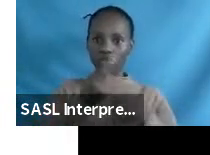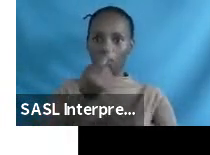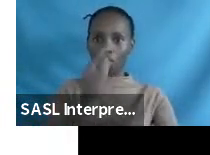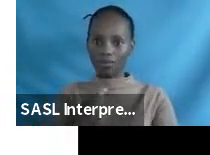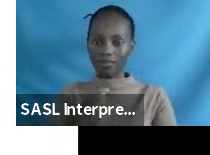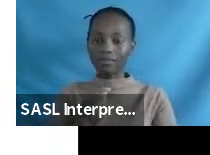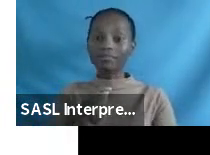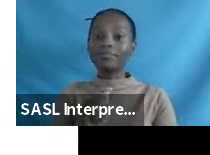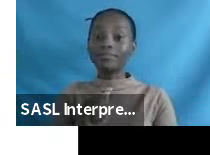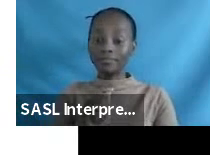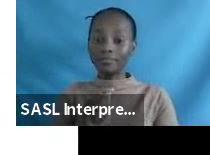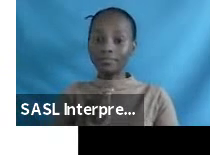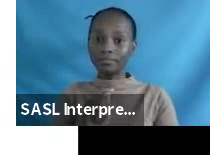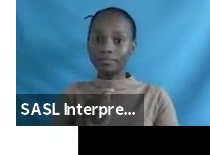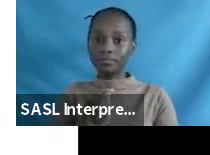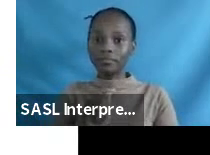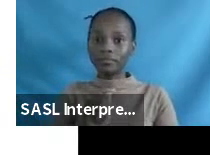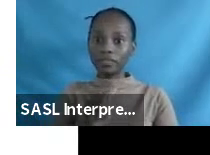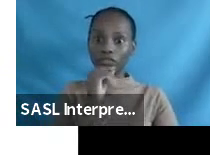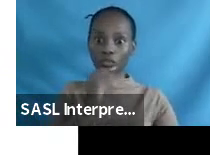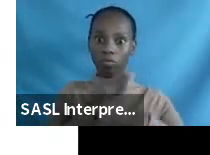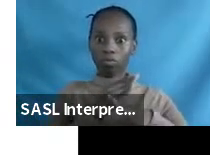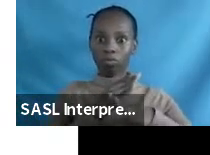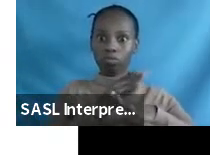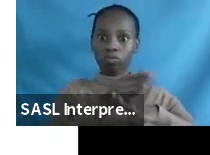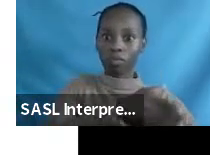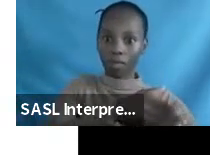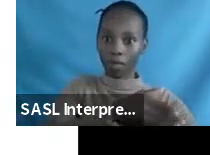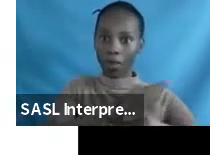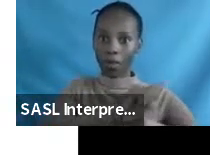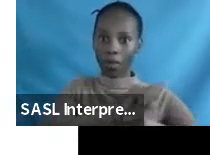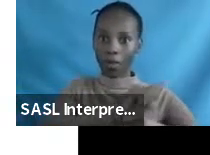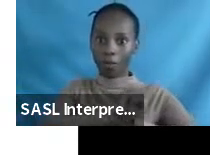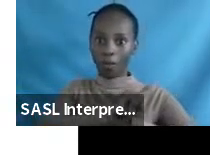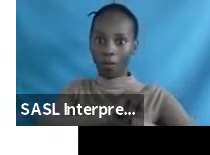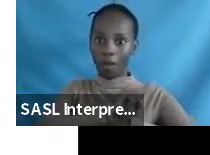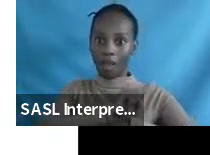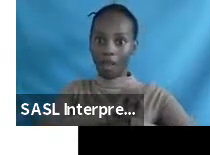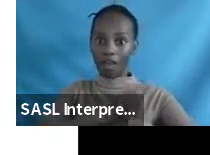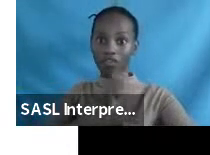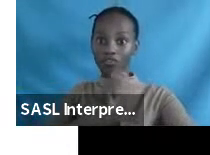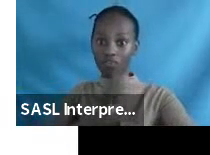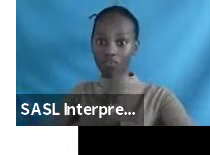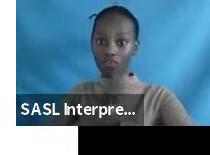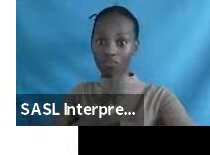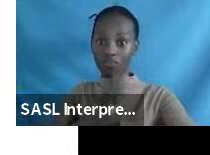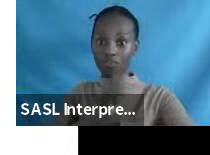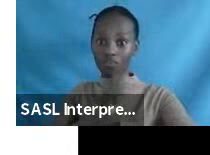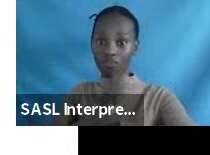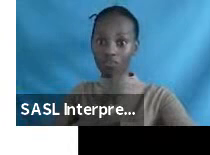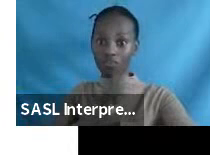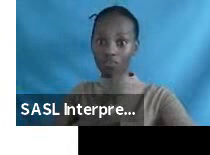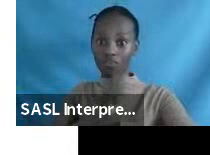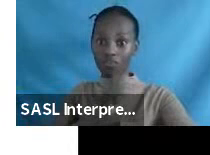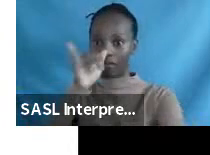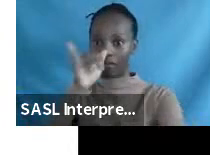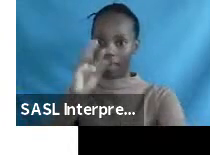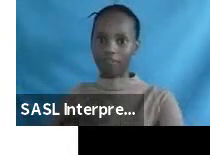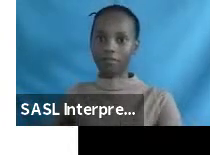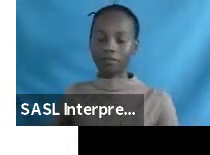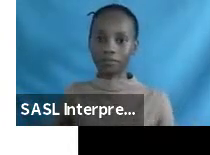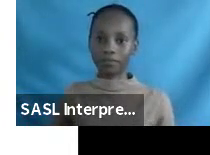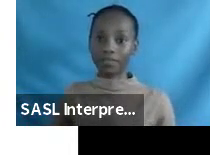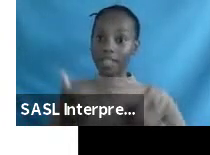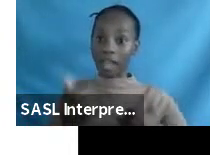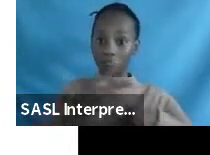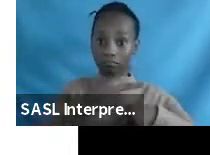it is eroding the space or the comfort space within which they operate. The erosion of productive capacity in the country